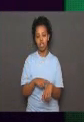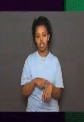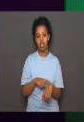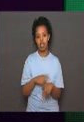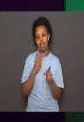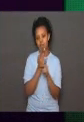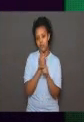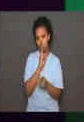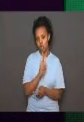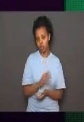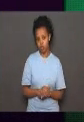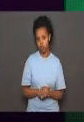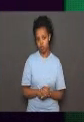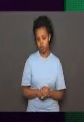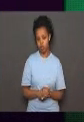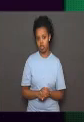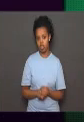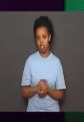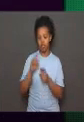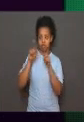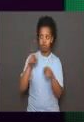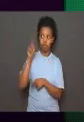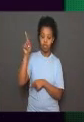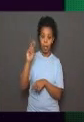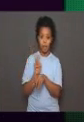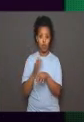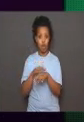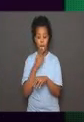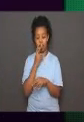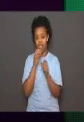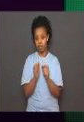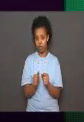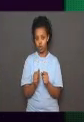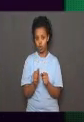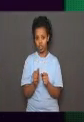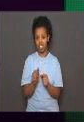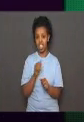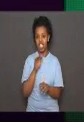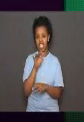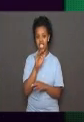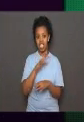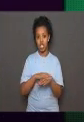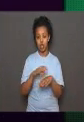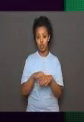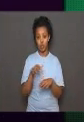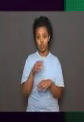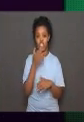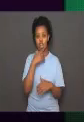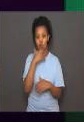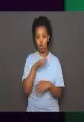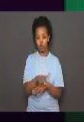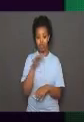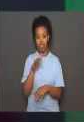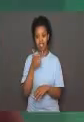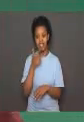protective. As you can see in the video, the hand moves away from the heat stimulus.